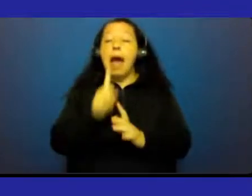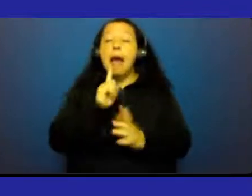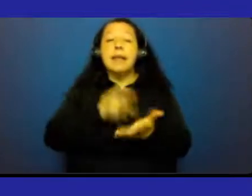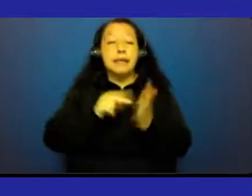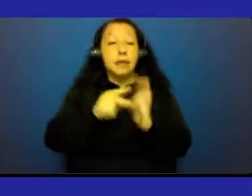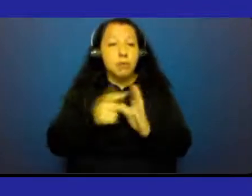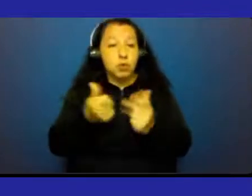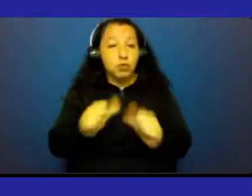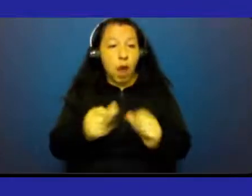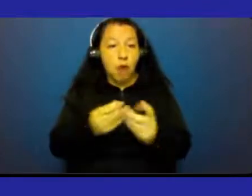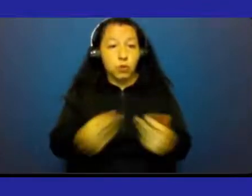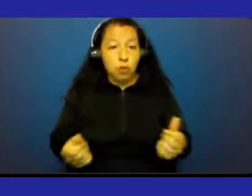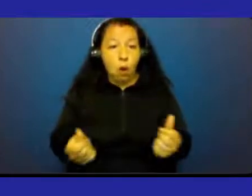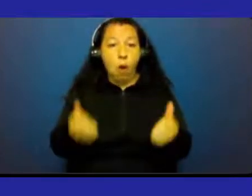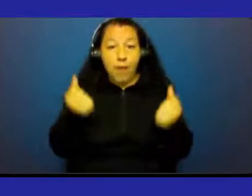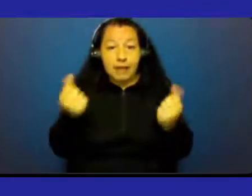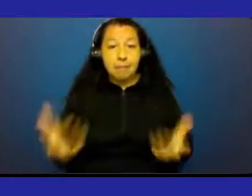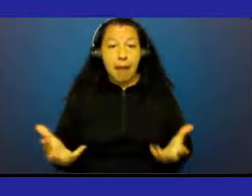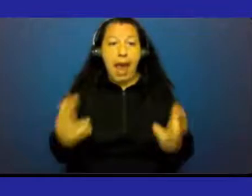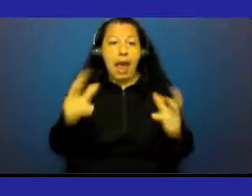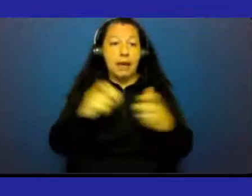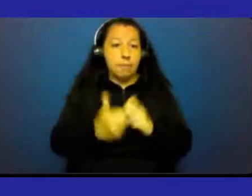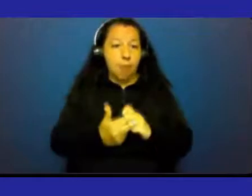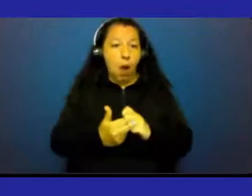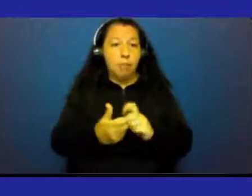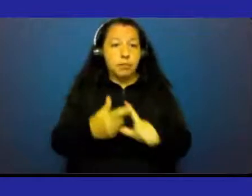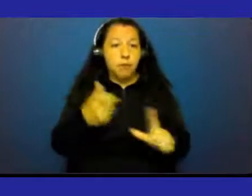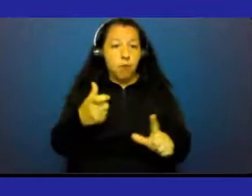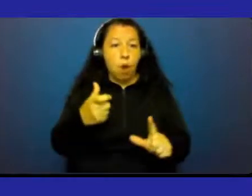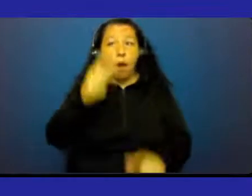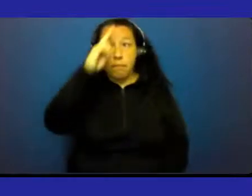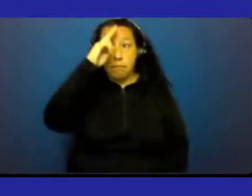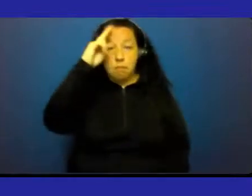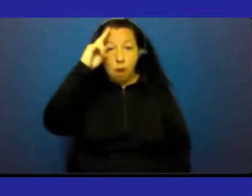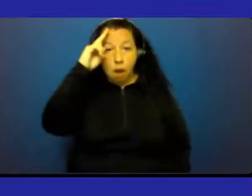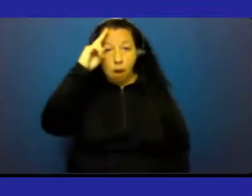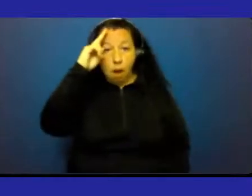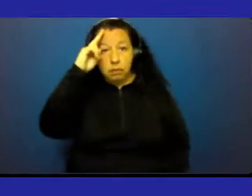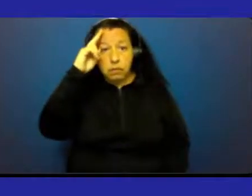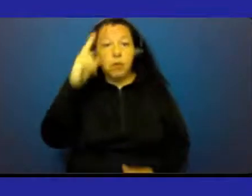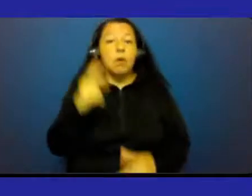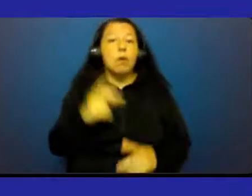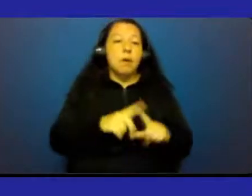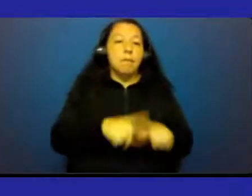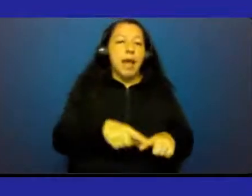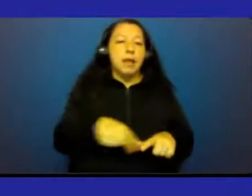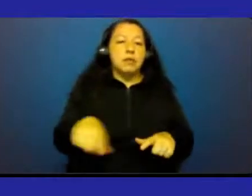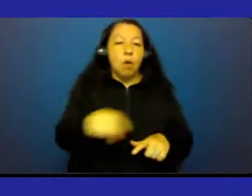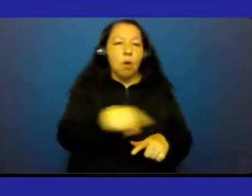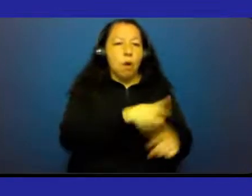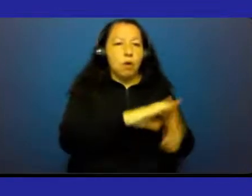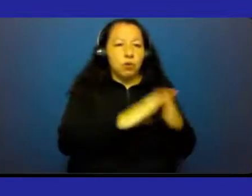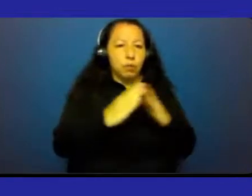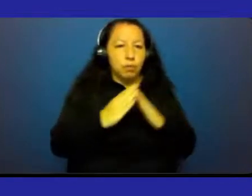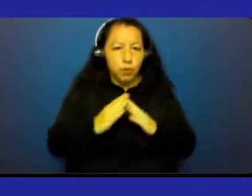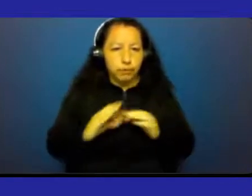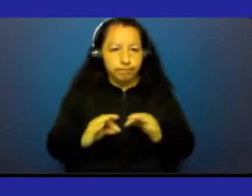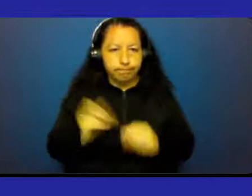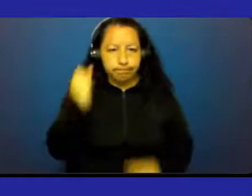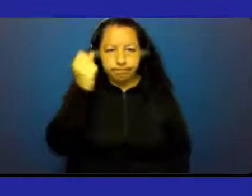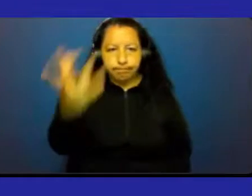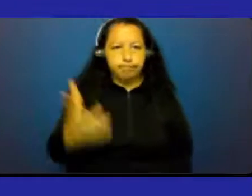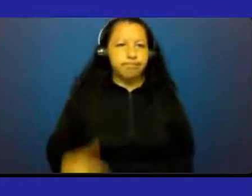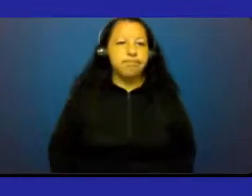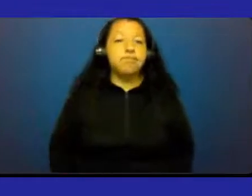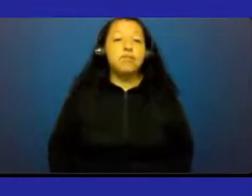many issues that would arise at the hospital from our communities and inside. I now would like to share